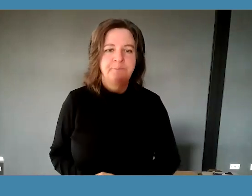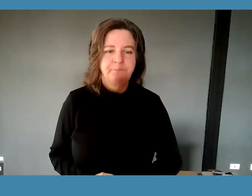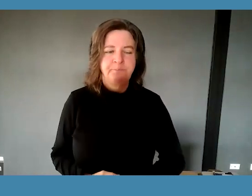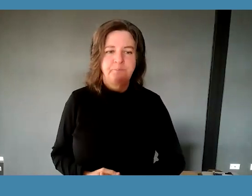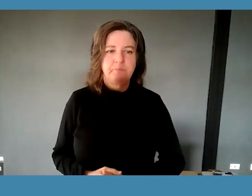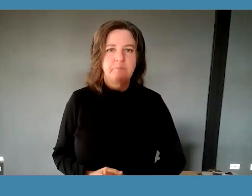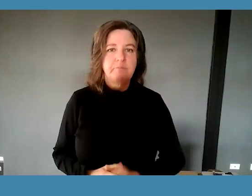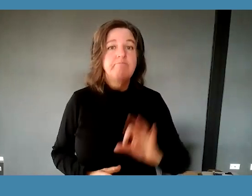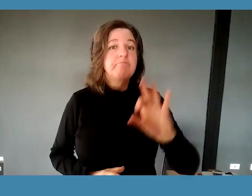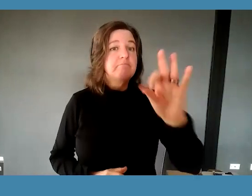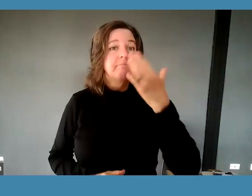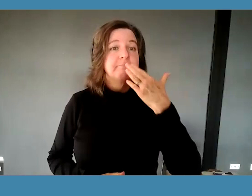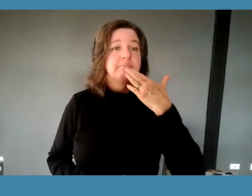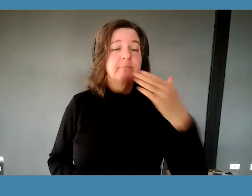Thank you.